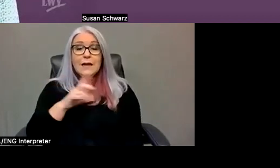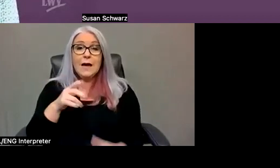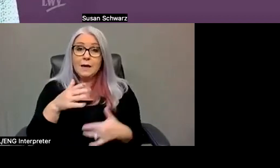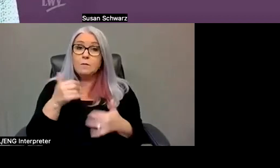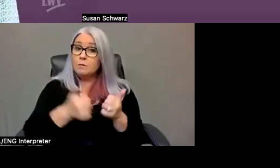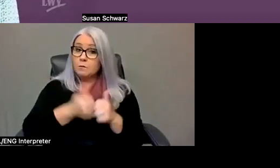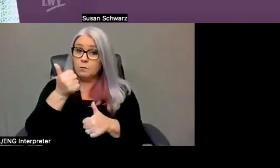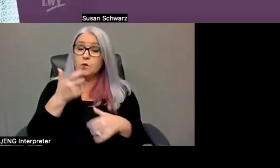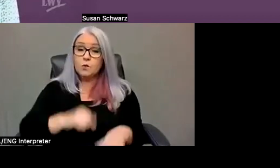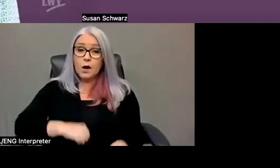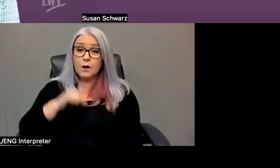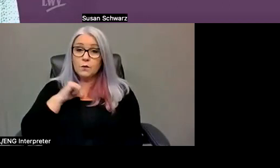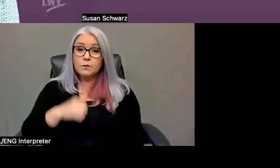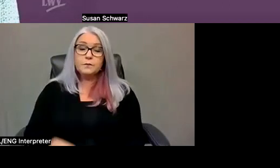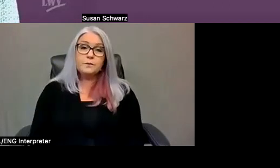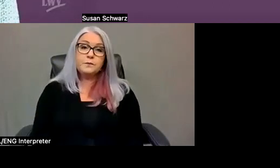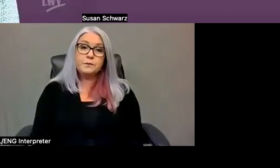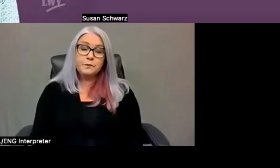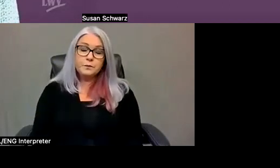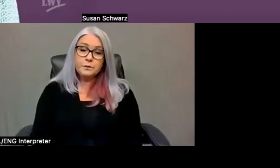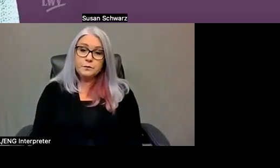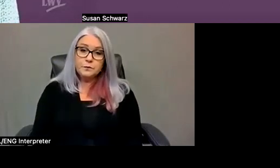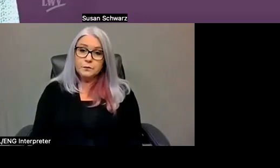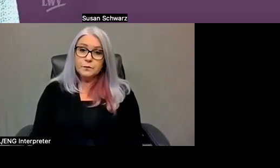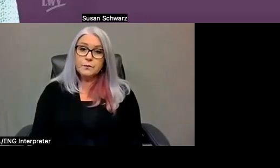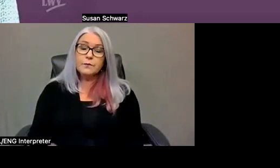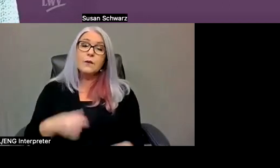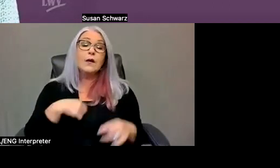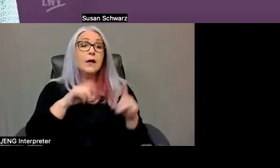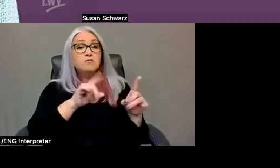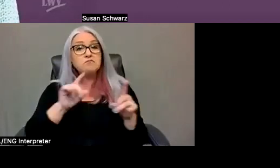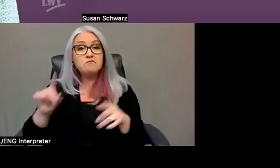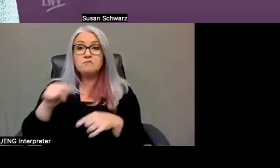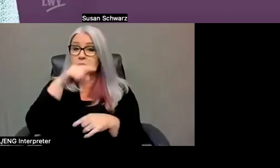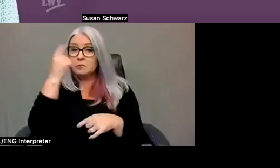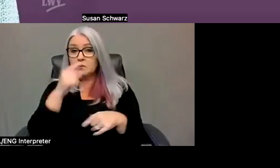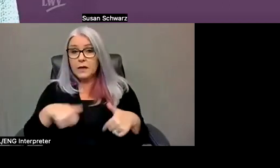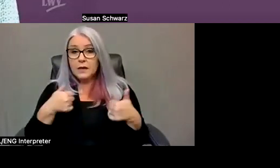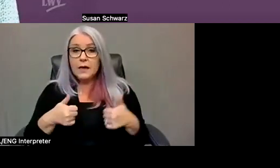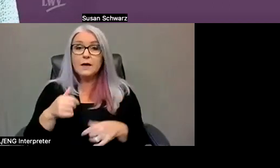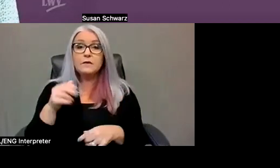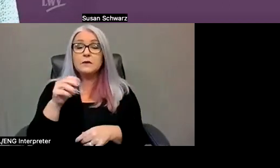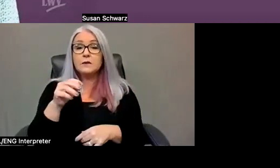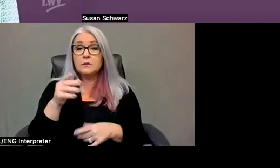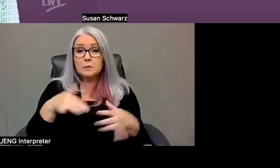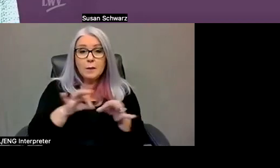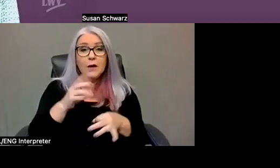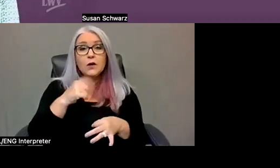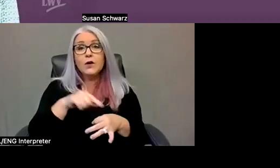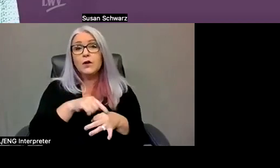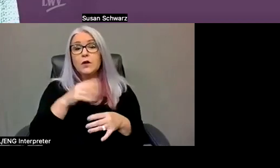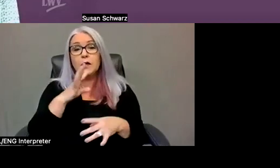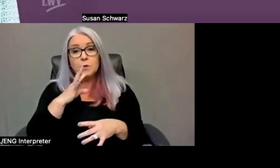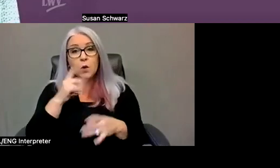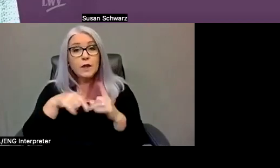of. I attended the Black Lives Matter rally in Dobbs Ferry. I spoke at that rally, and then I heard people